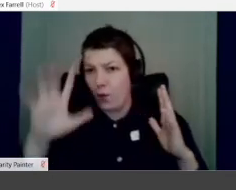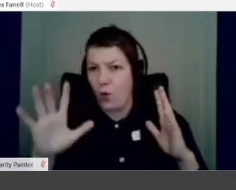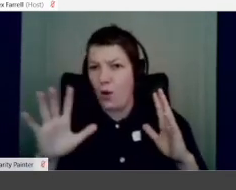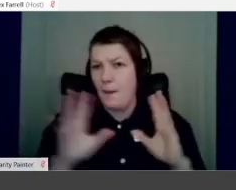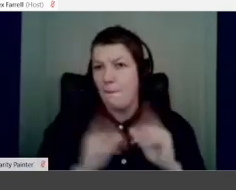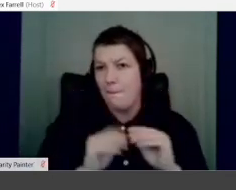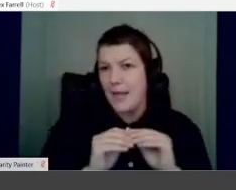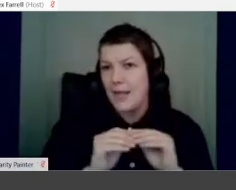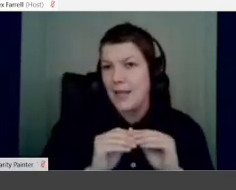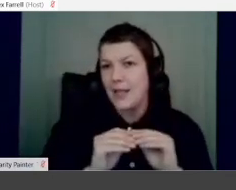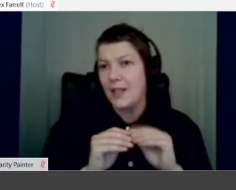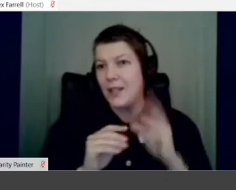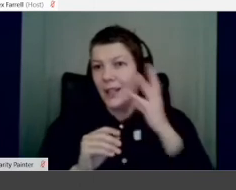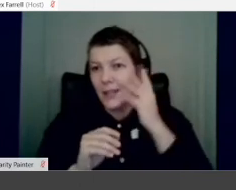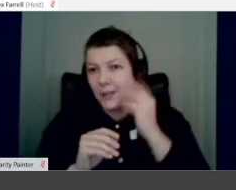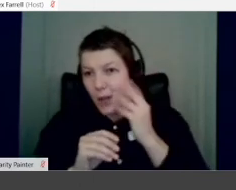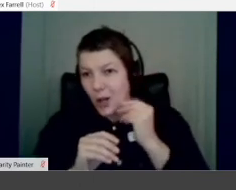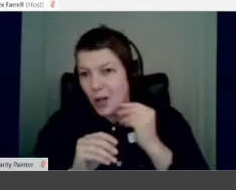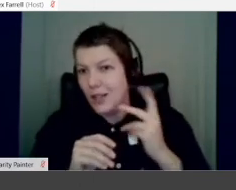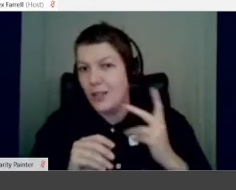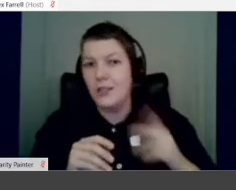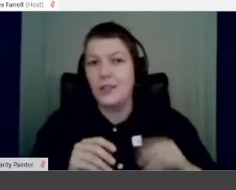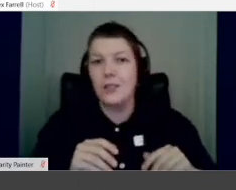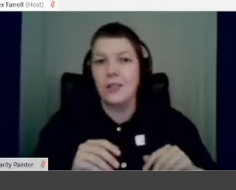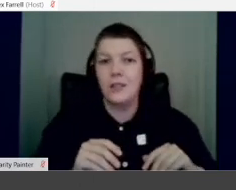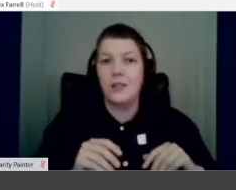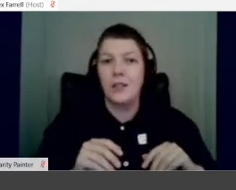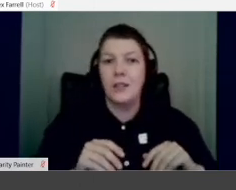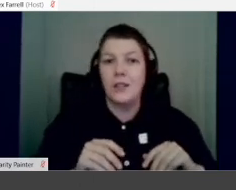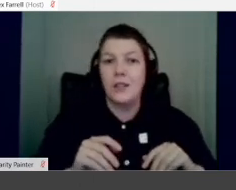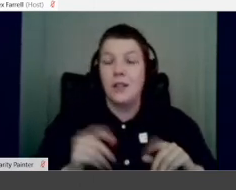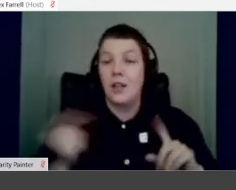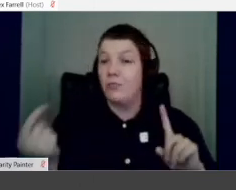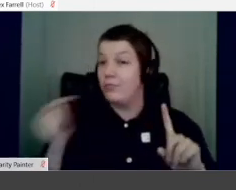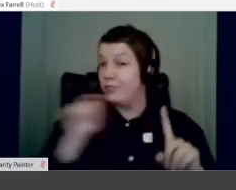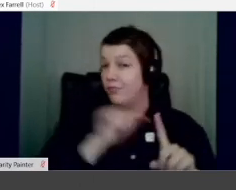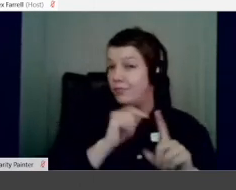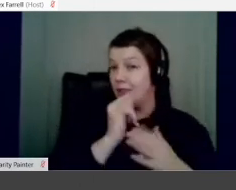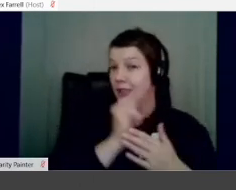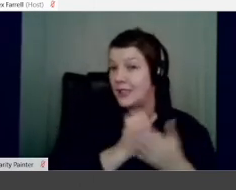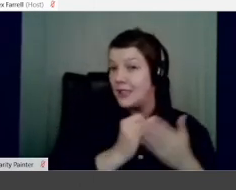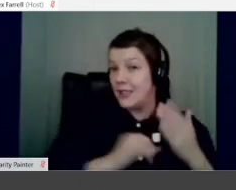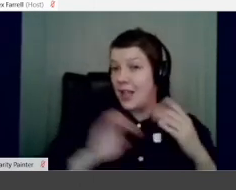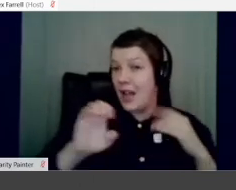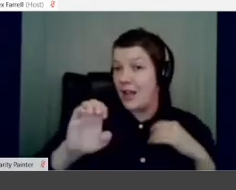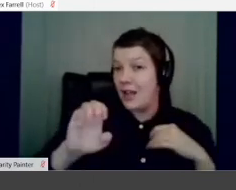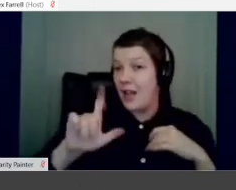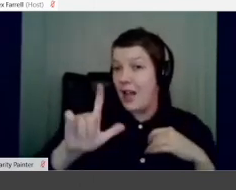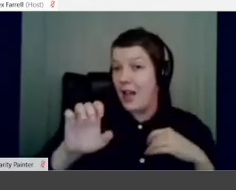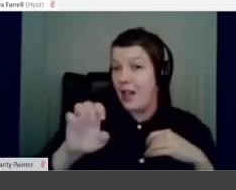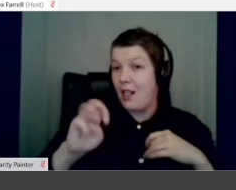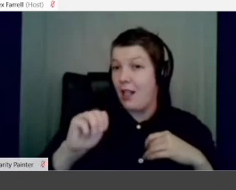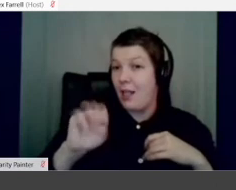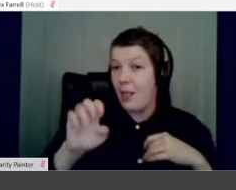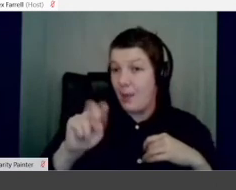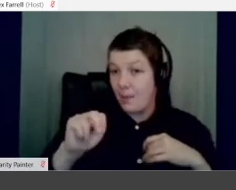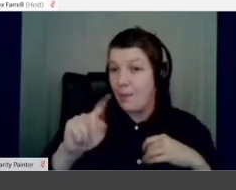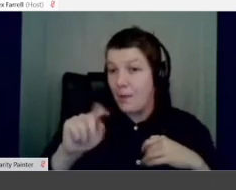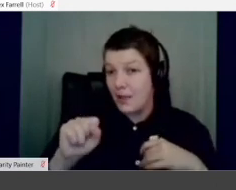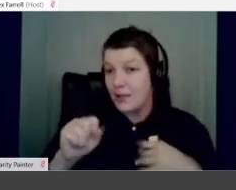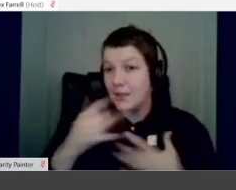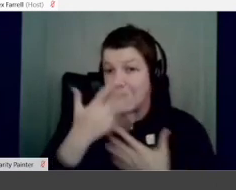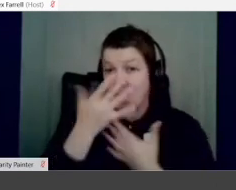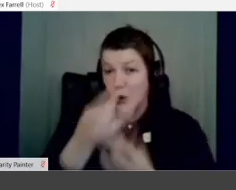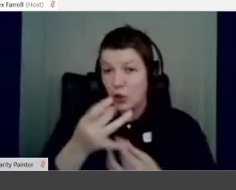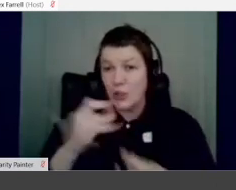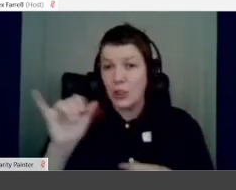Now, Summer, back to your question about actual design elements. That's really interesting too, right? Some of the things